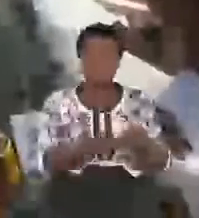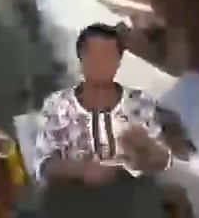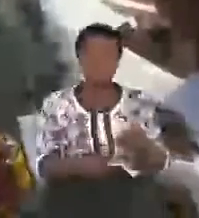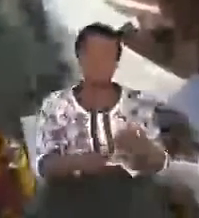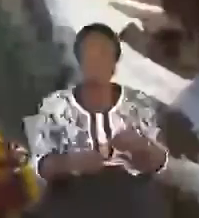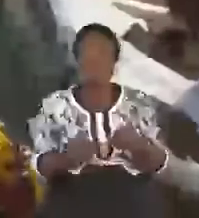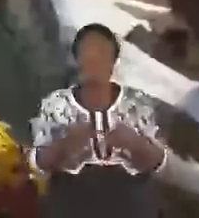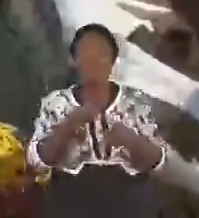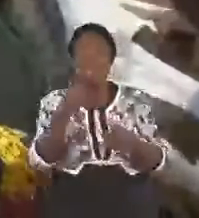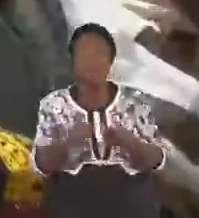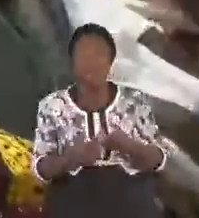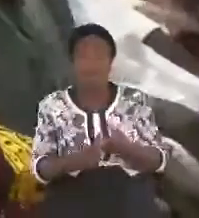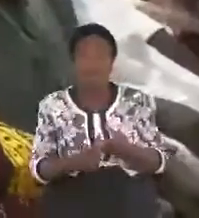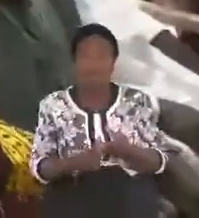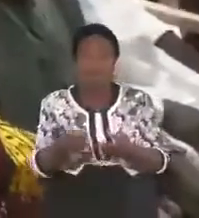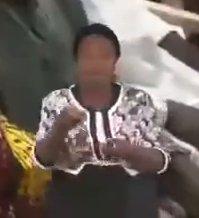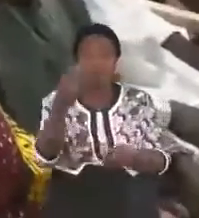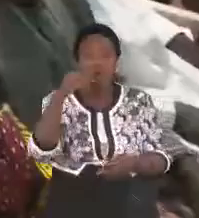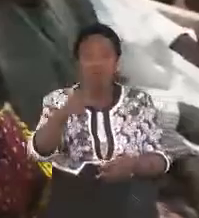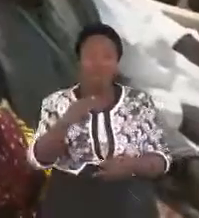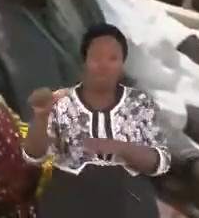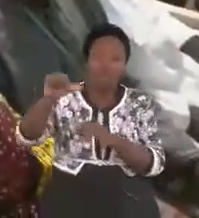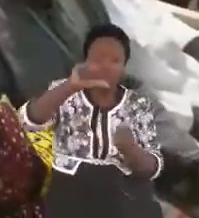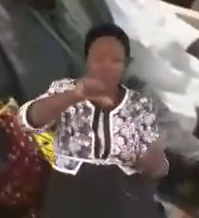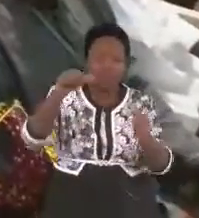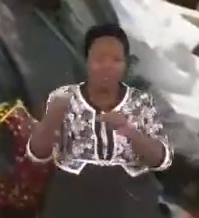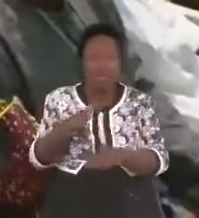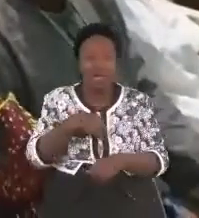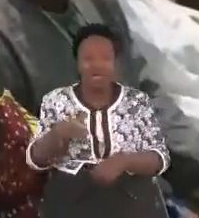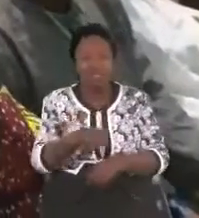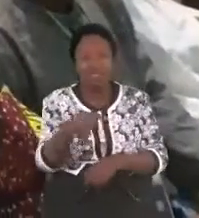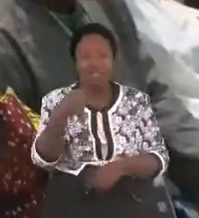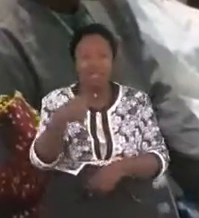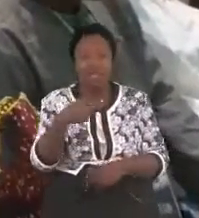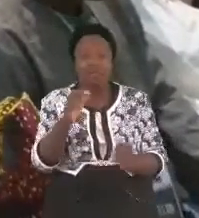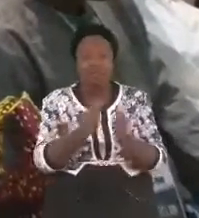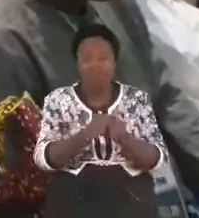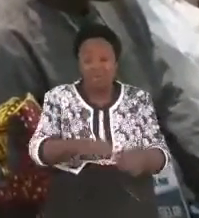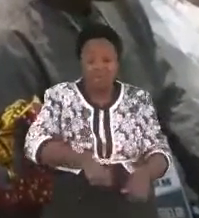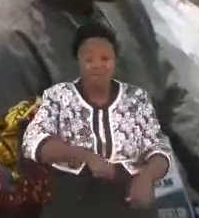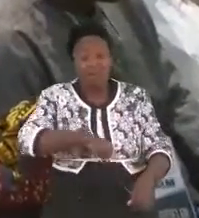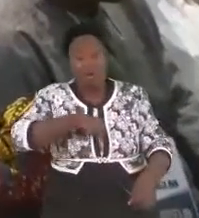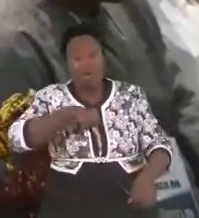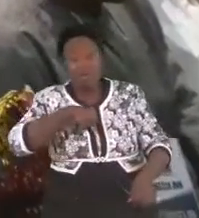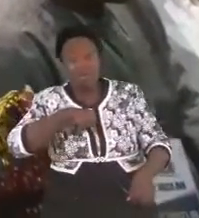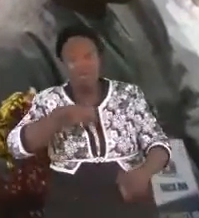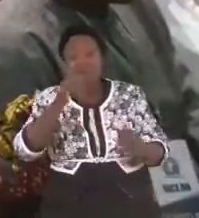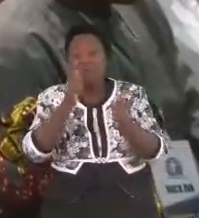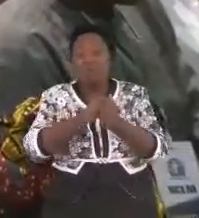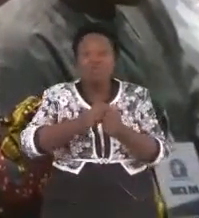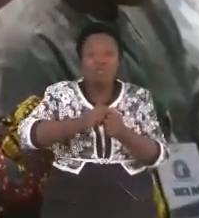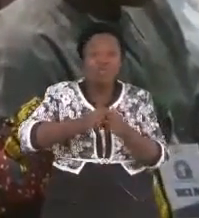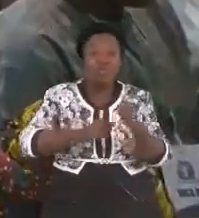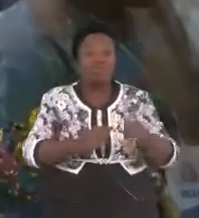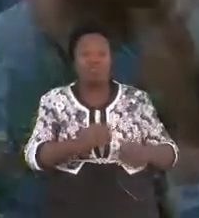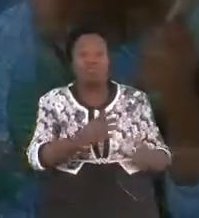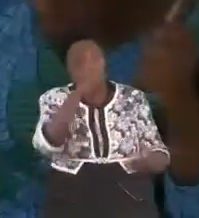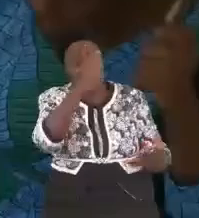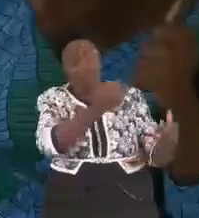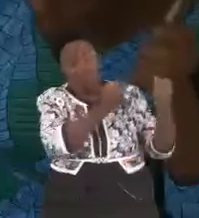when he baptized and descended proudly and decided confidently and they said